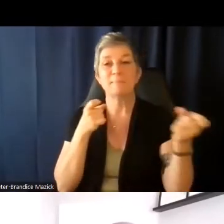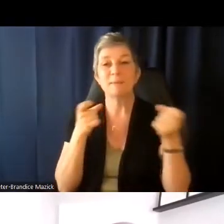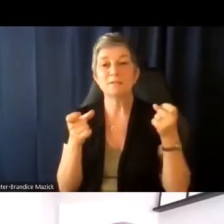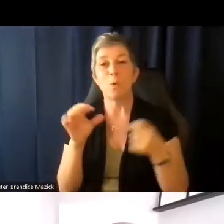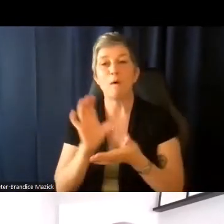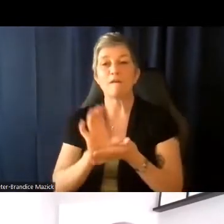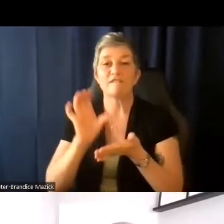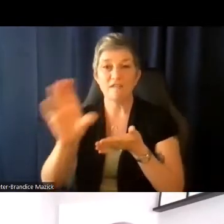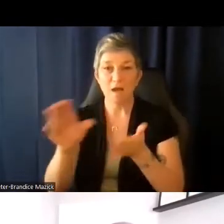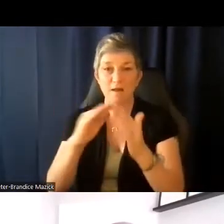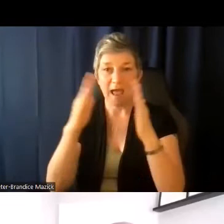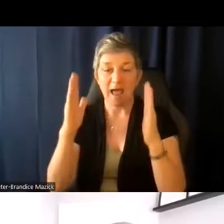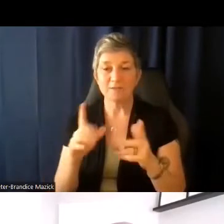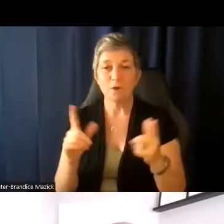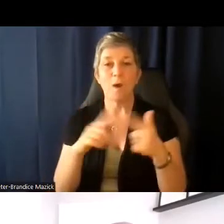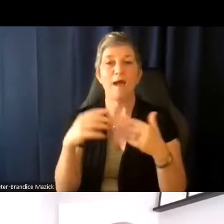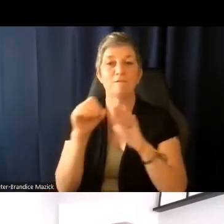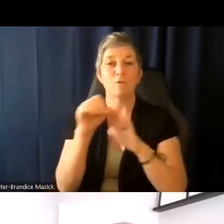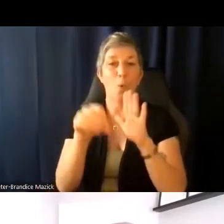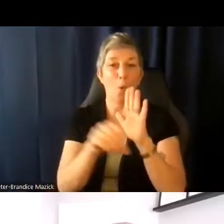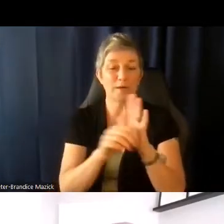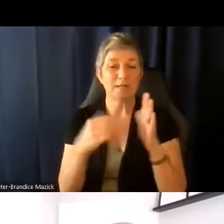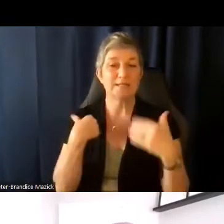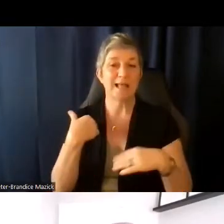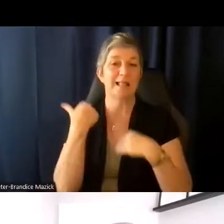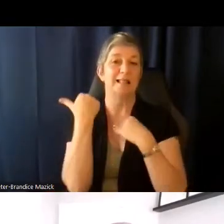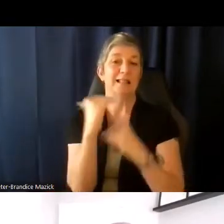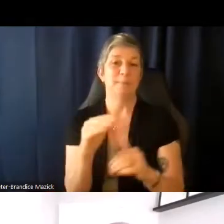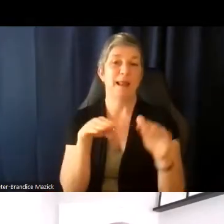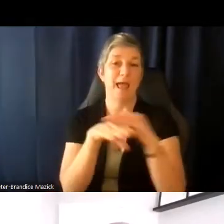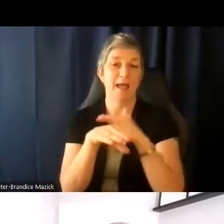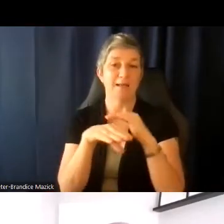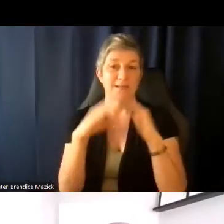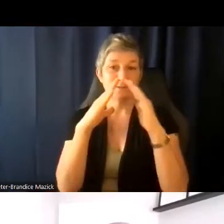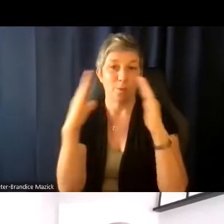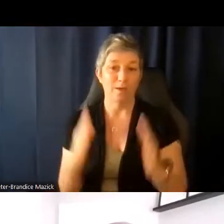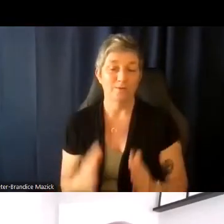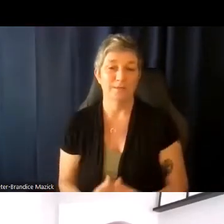or that enact ordinances that restrict access to housing.